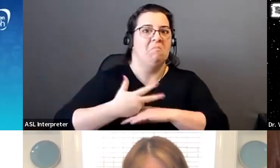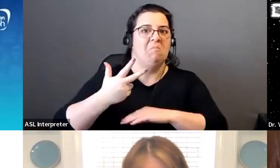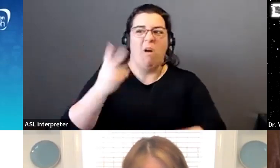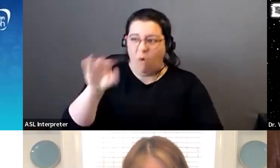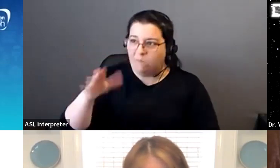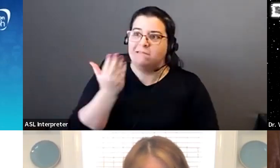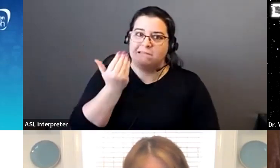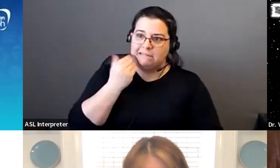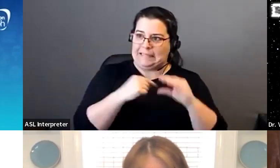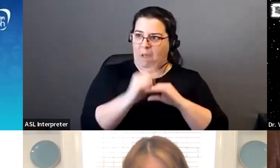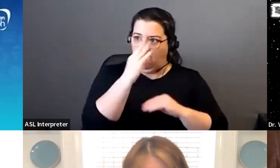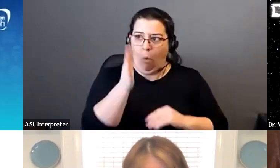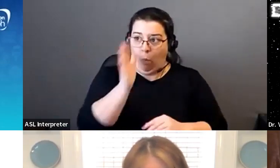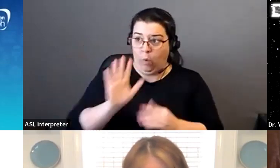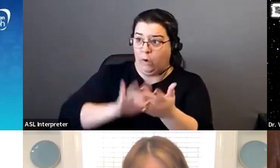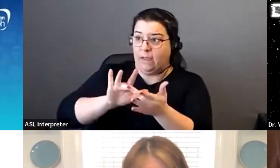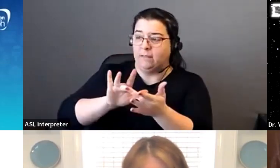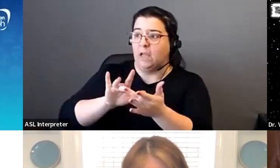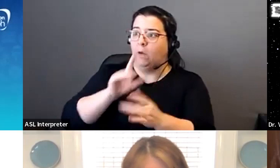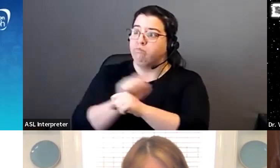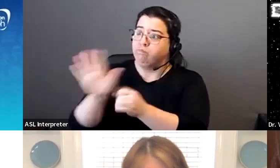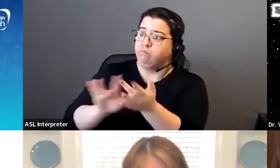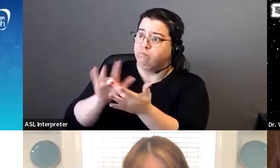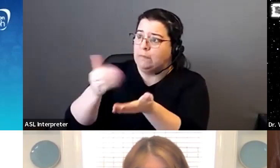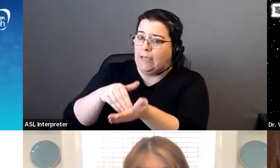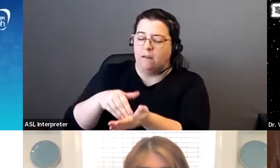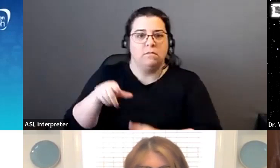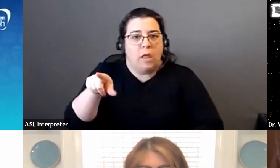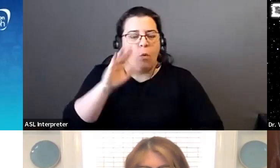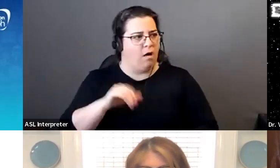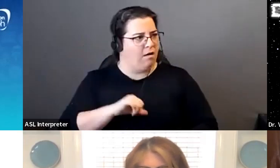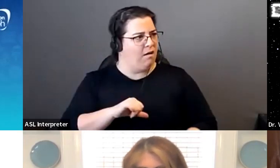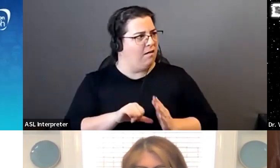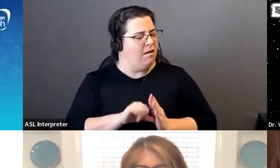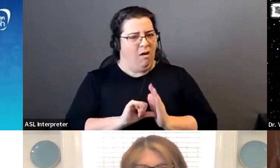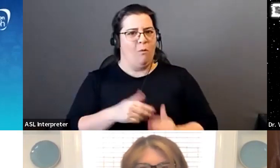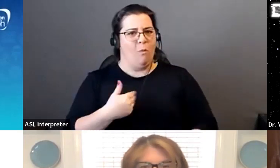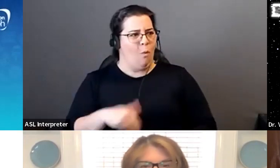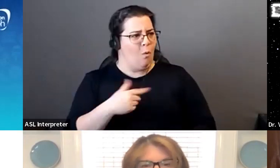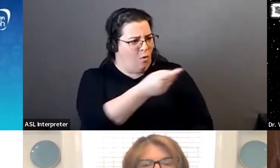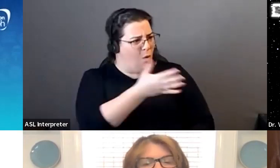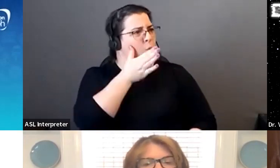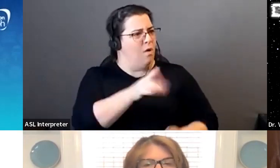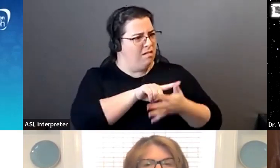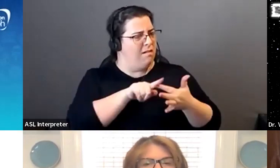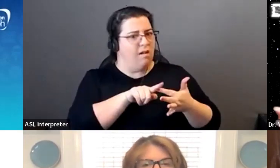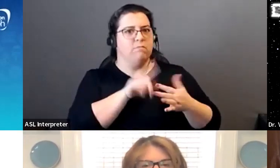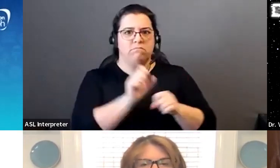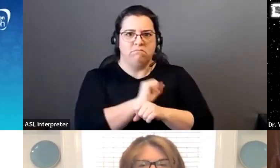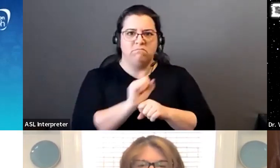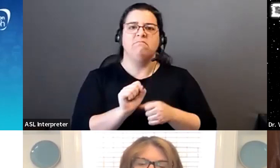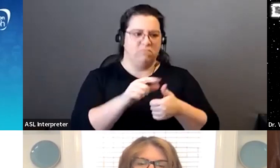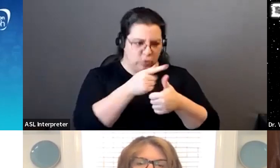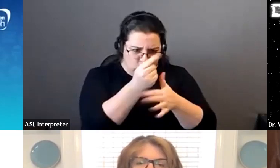follow through with you. They're going to go, wow, this person's serious. They're a person of their word. So